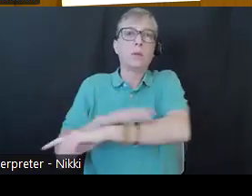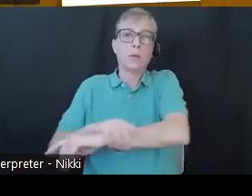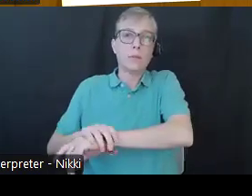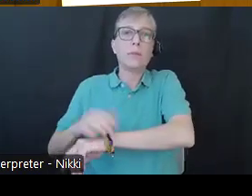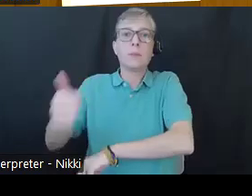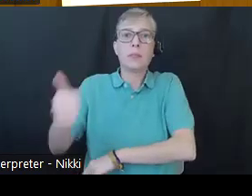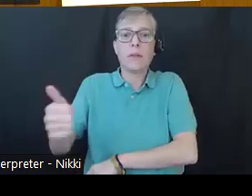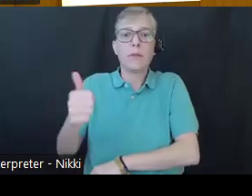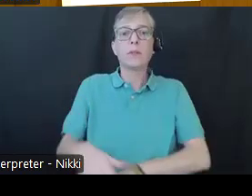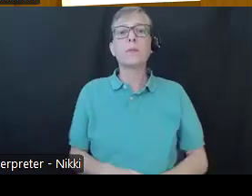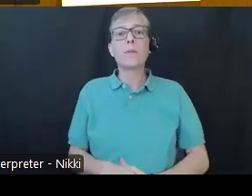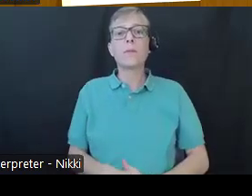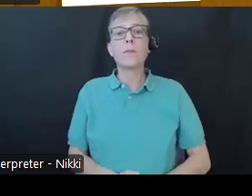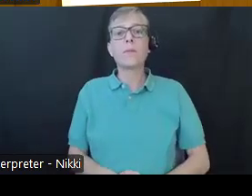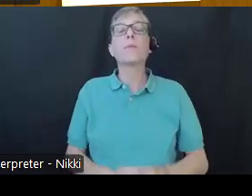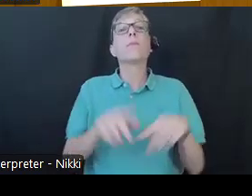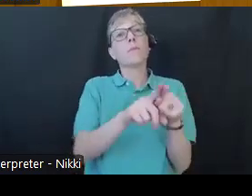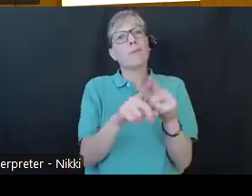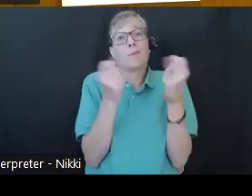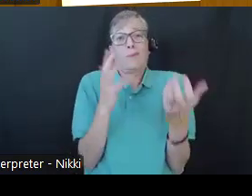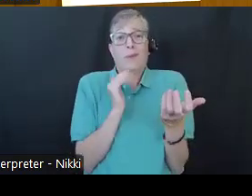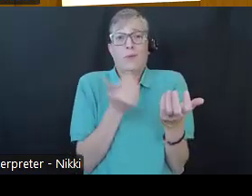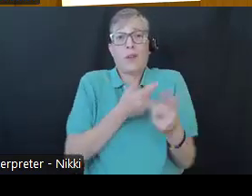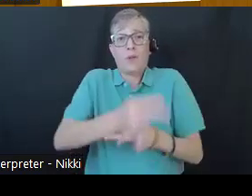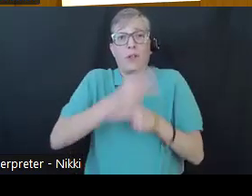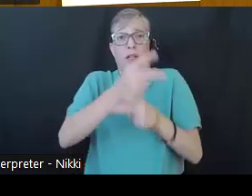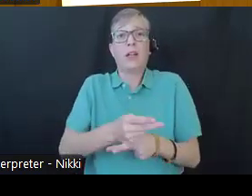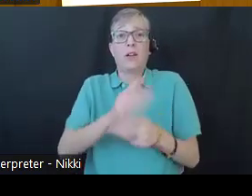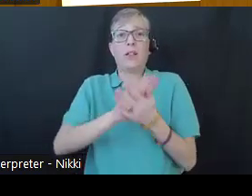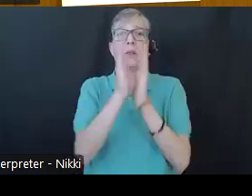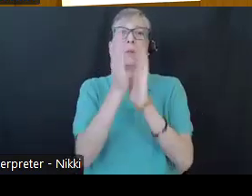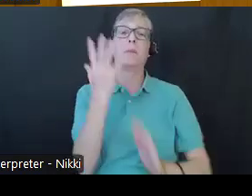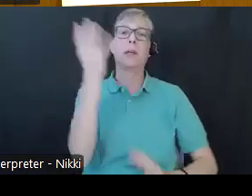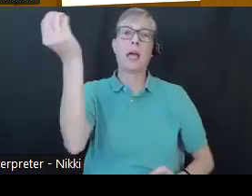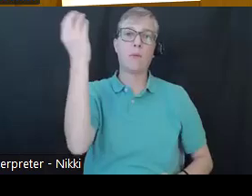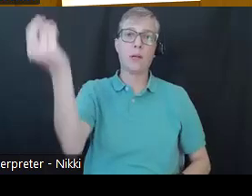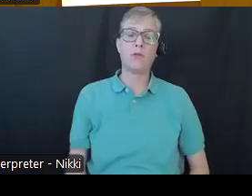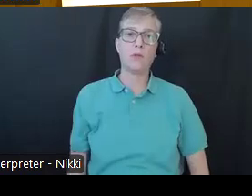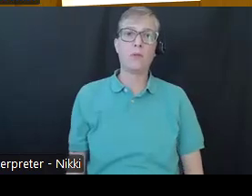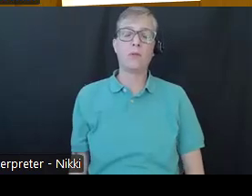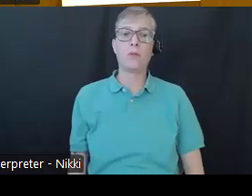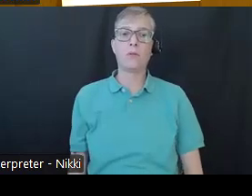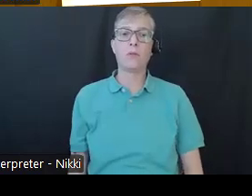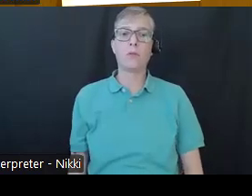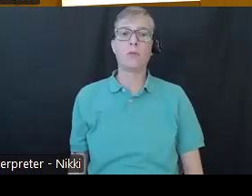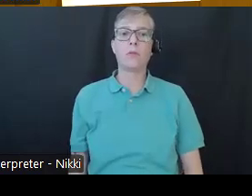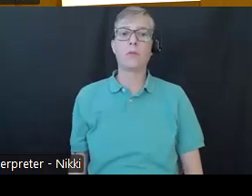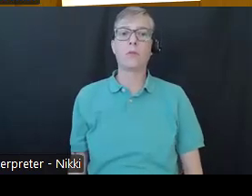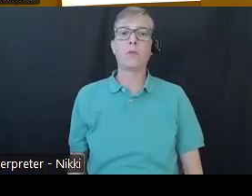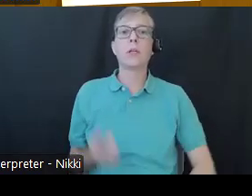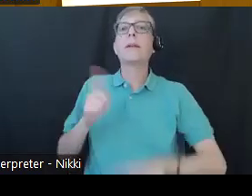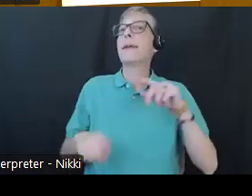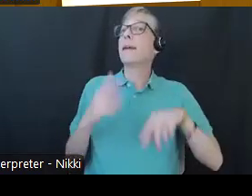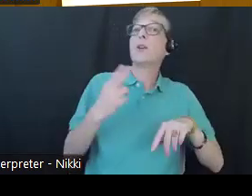again, like I said earlier, a lot of our care is shifting to the outpatient setting. So, and you can't use VR with someone who's